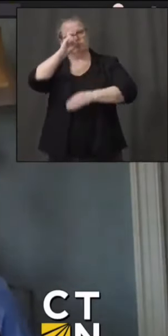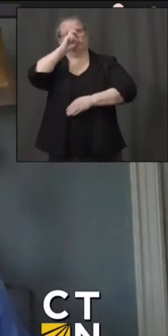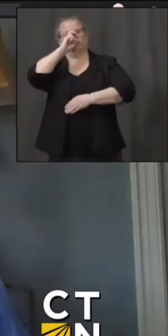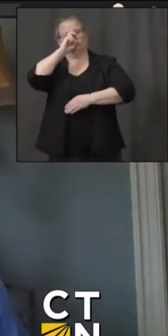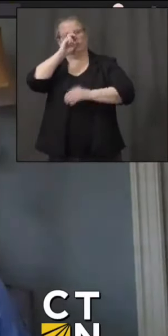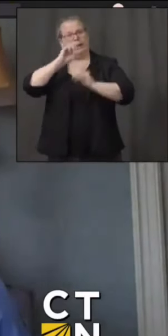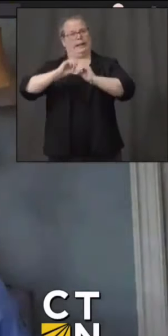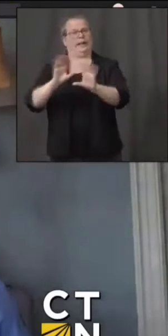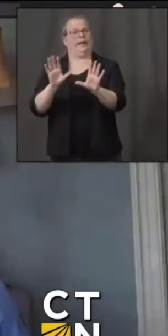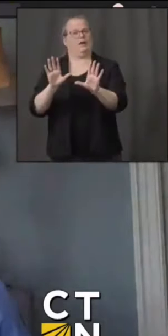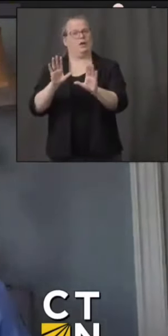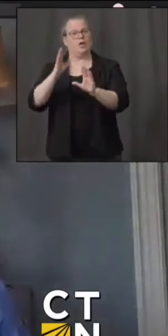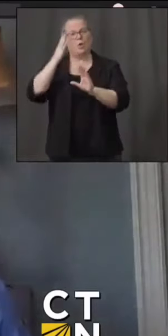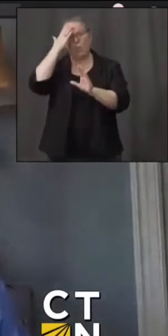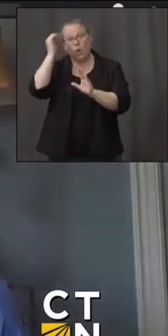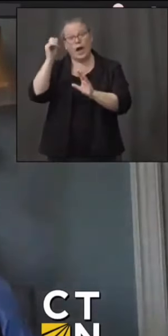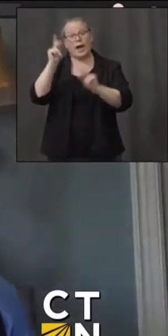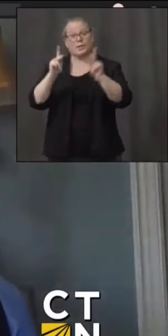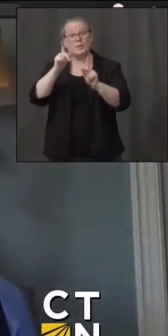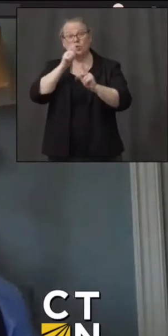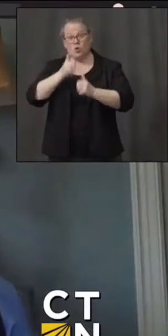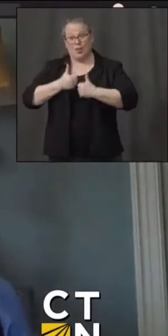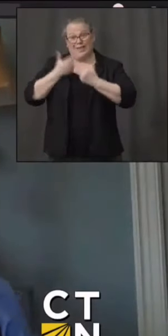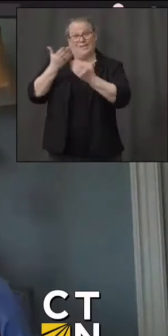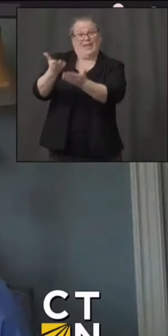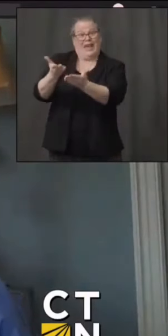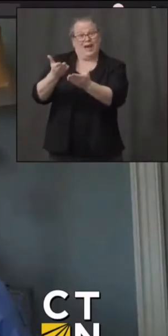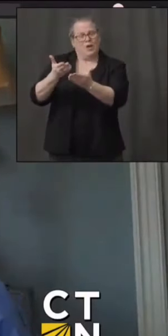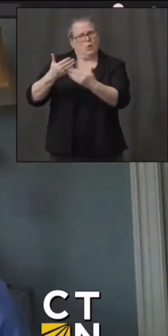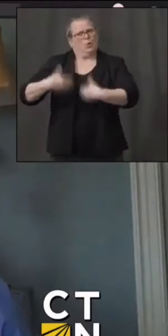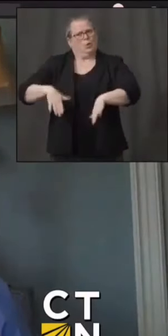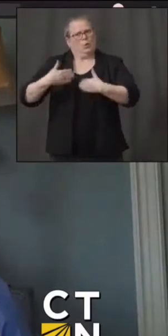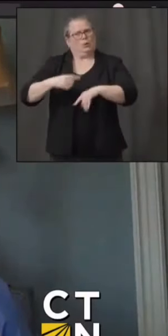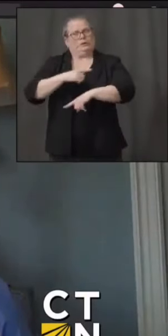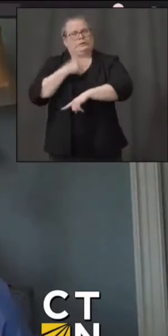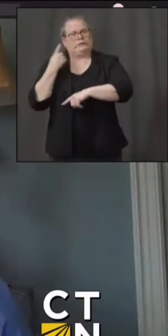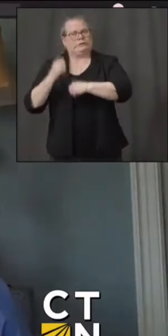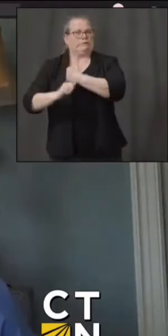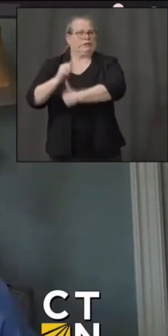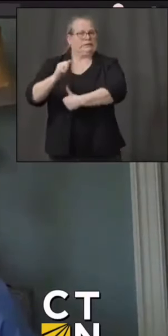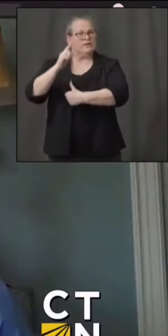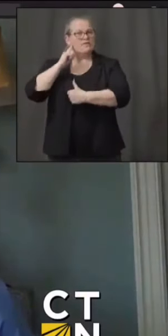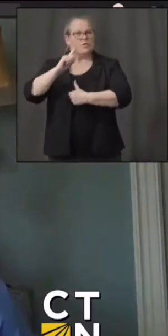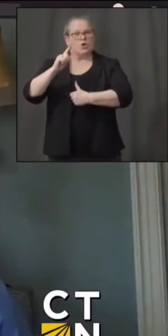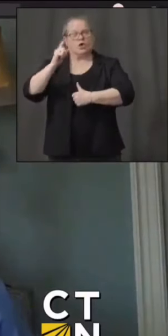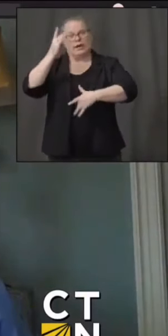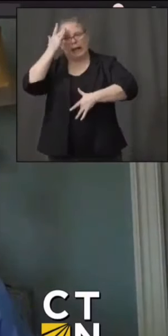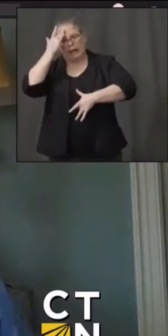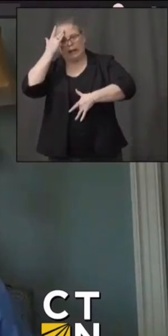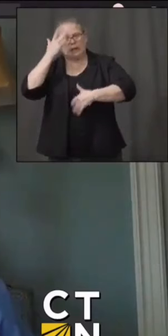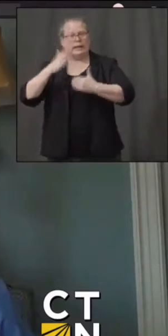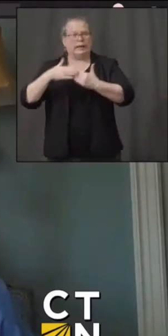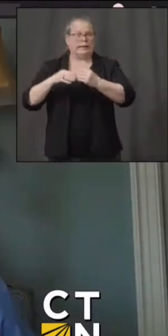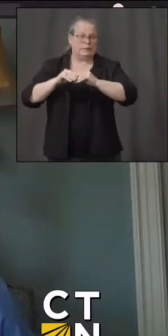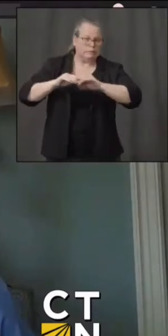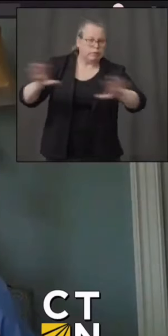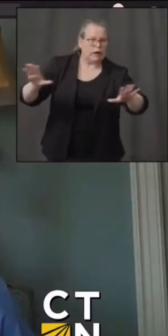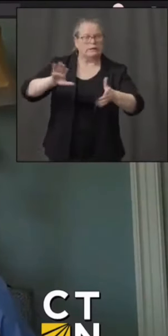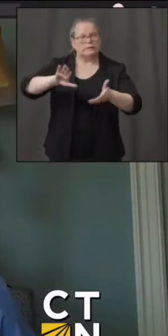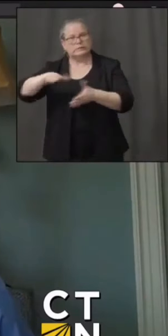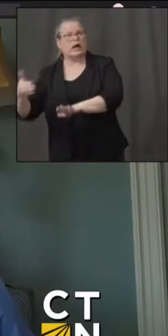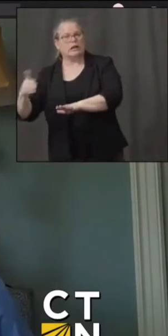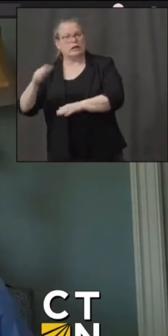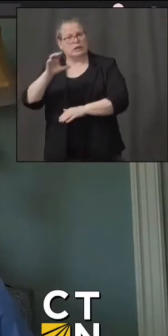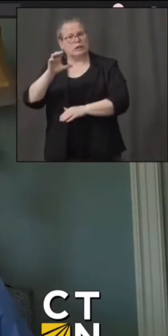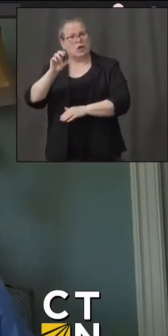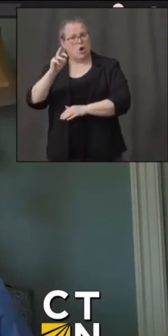and assisted living facilities are at high risk for serious illness, hospitalization, and death from COVID-19. And Josh said that you